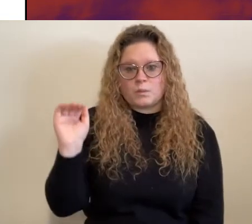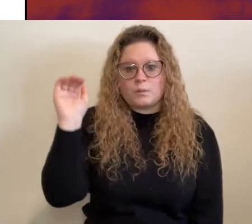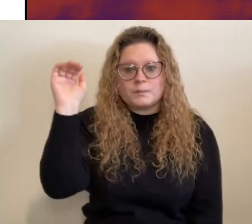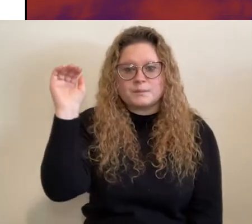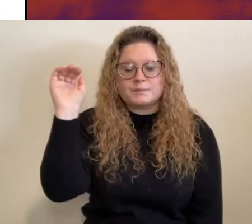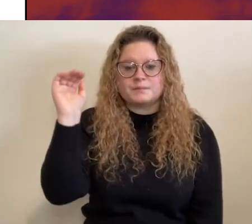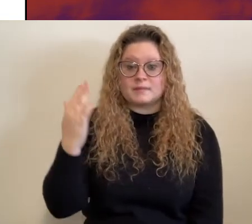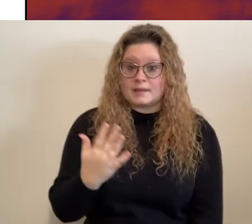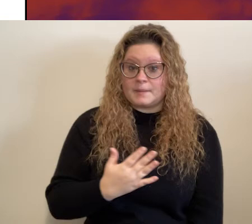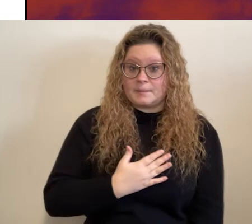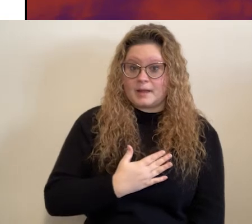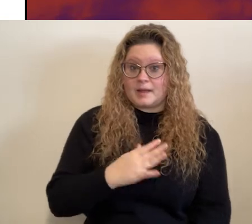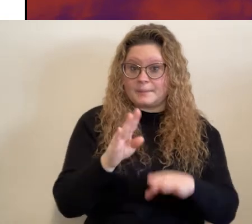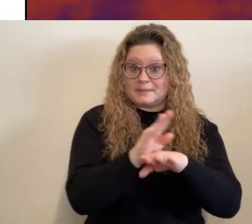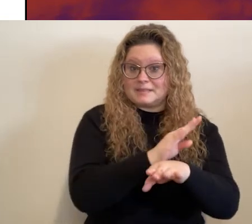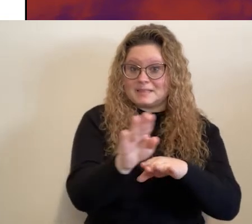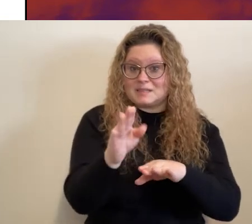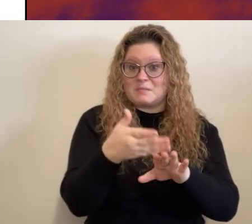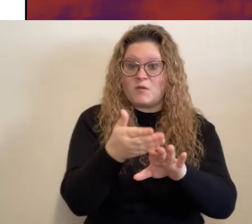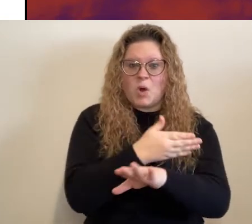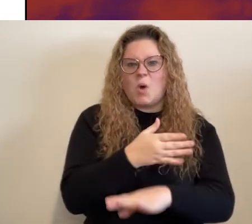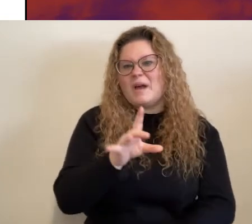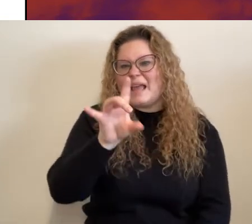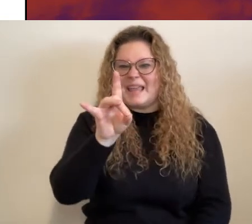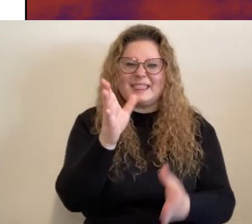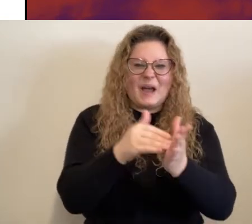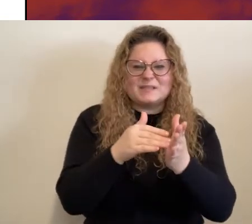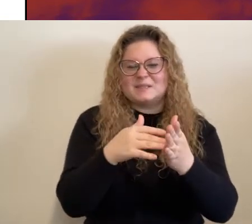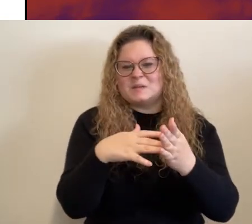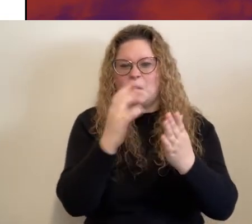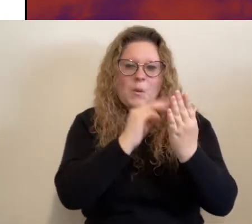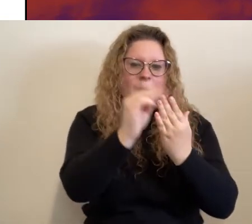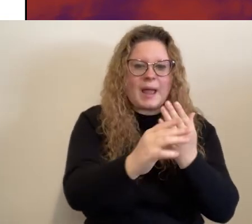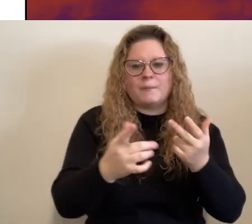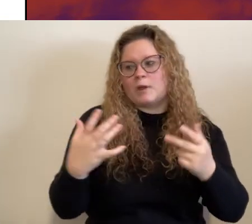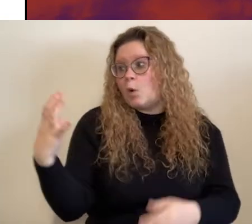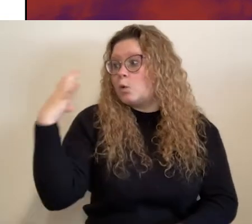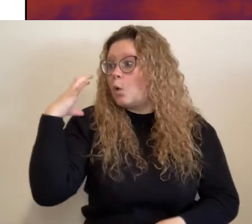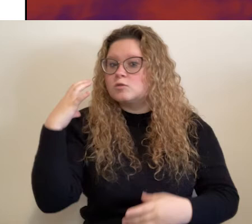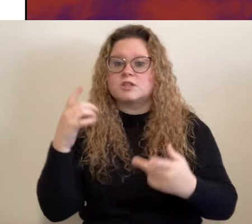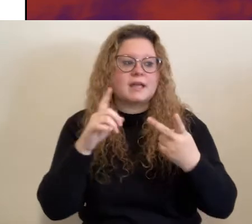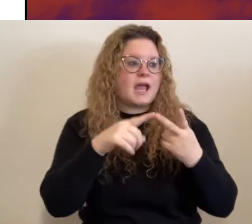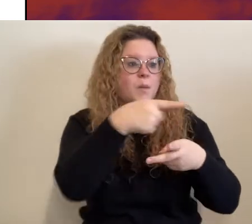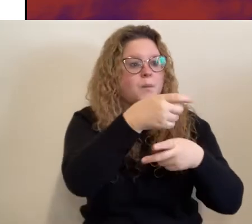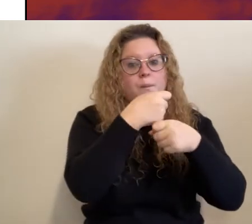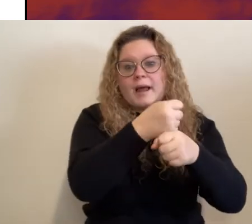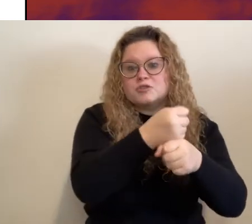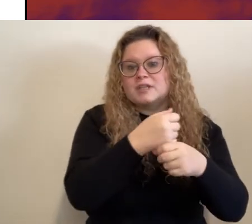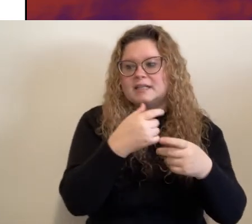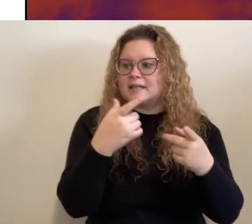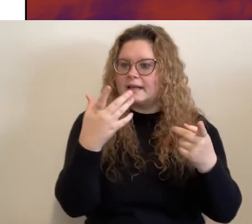has gone through, like, we're doing 8,000 programs and we're doing coaching and we're doing production over here, and we're doing